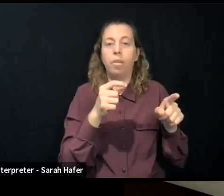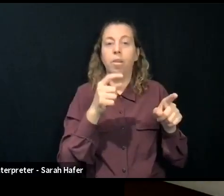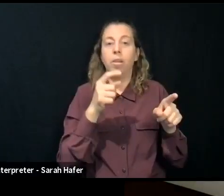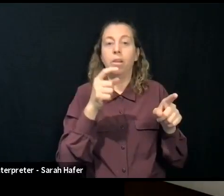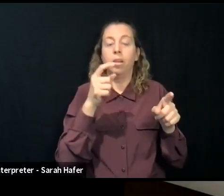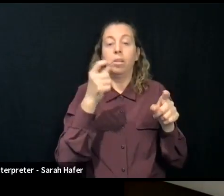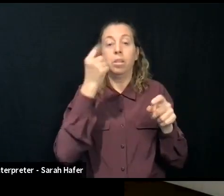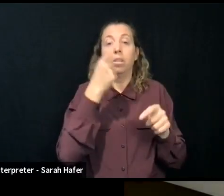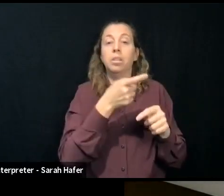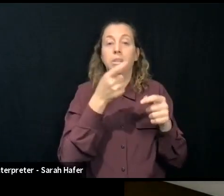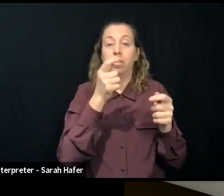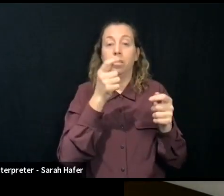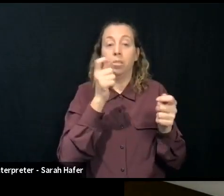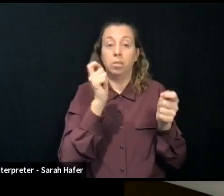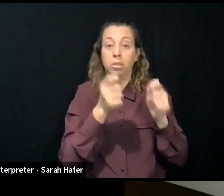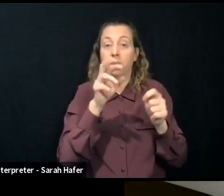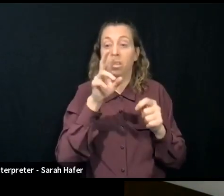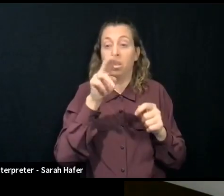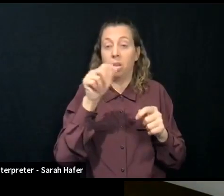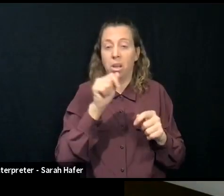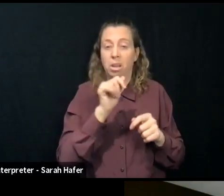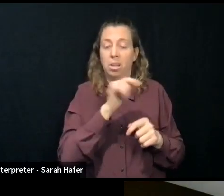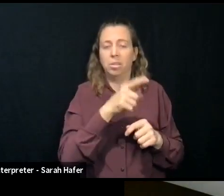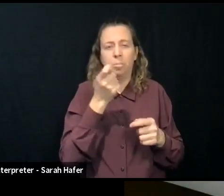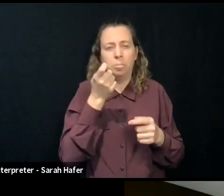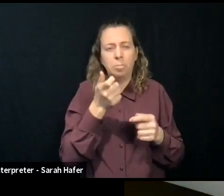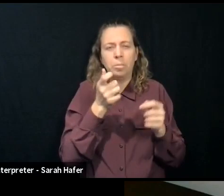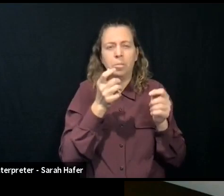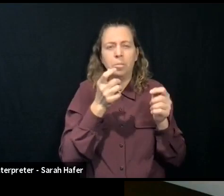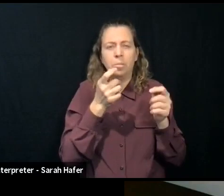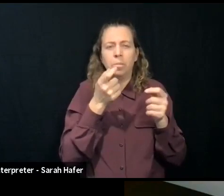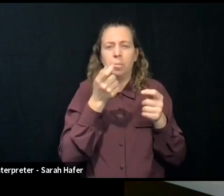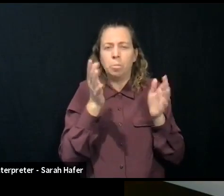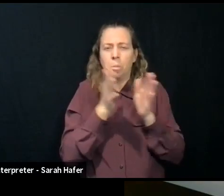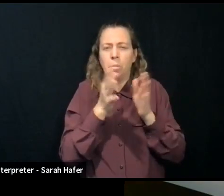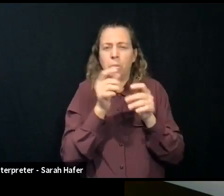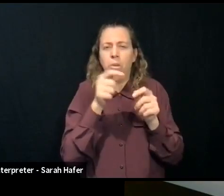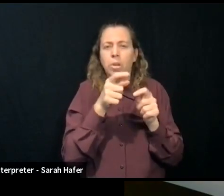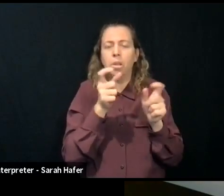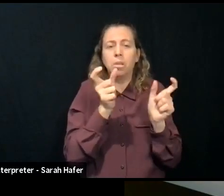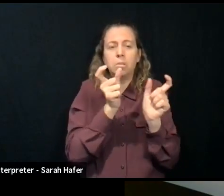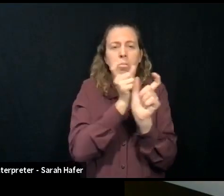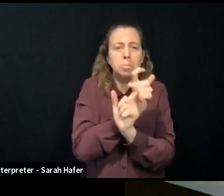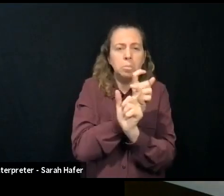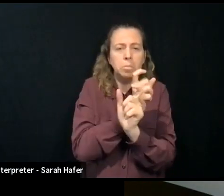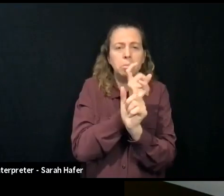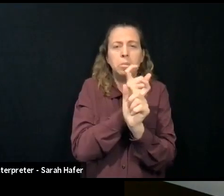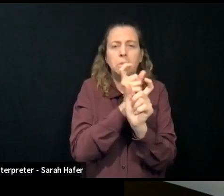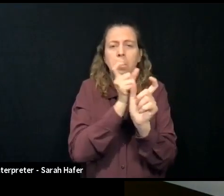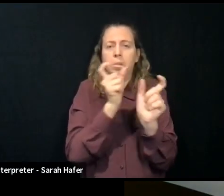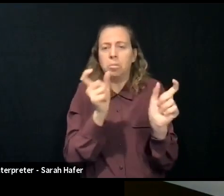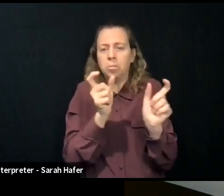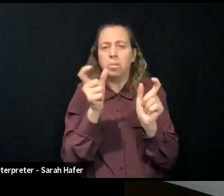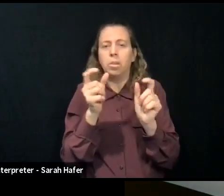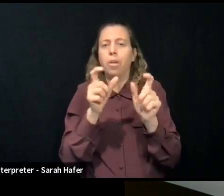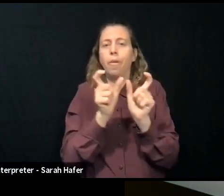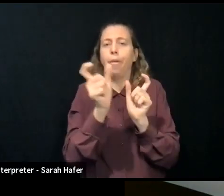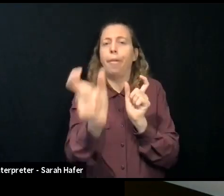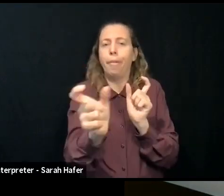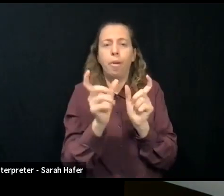can swap whole pieces back and forth between different viruses. And that swapping back and forth allows